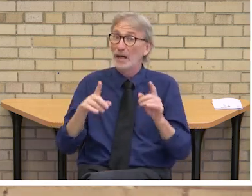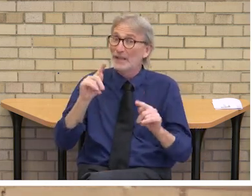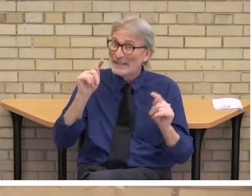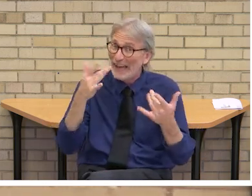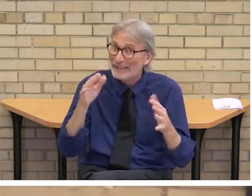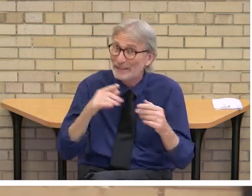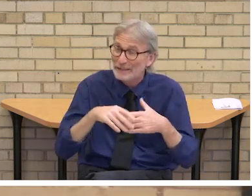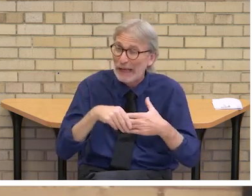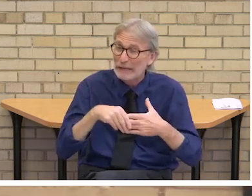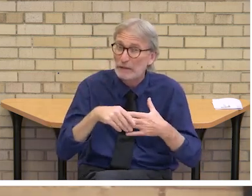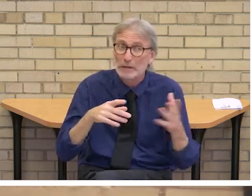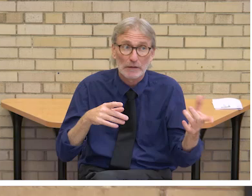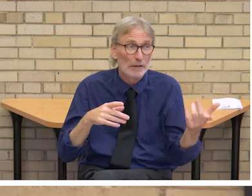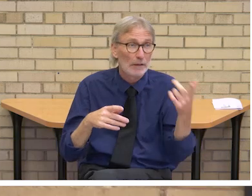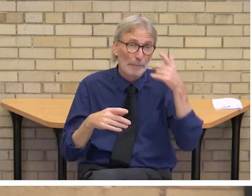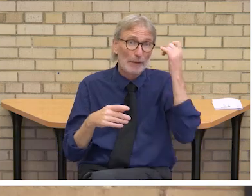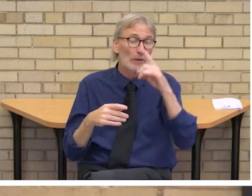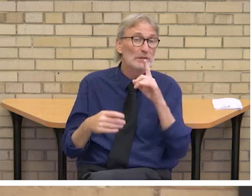of that,